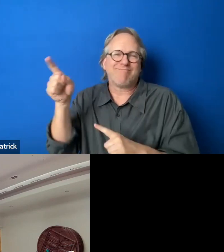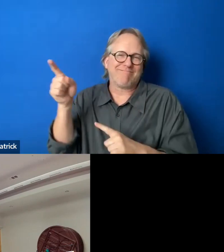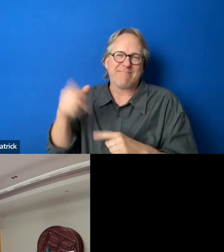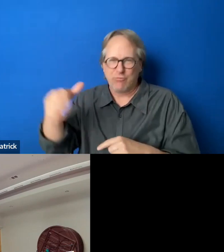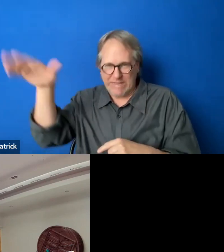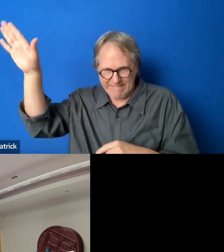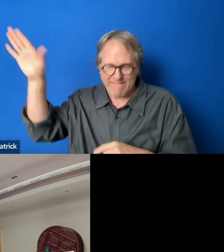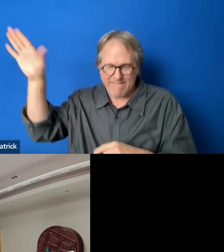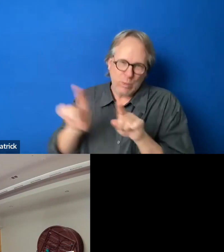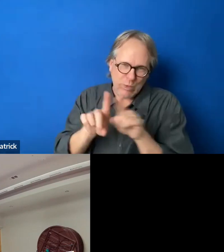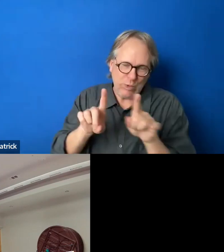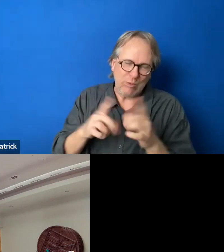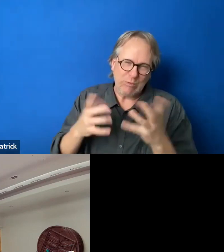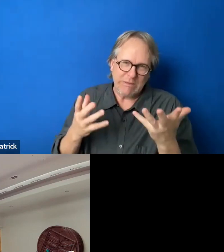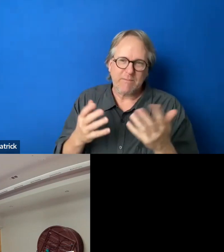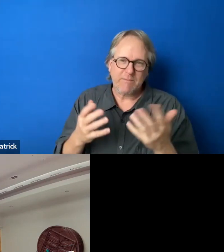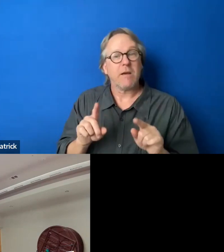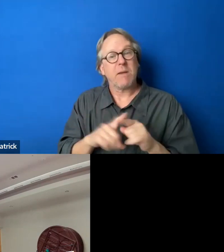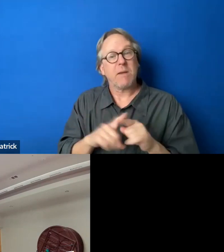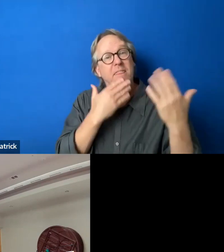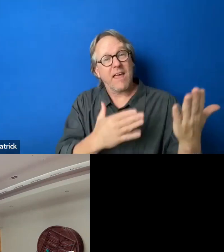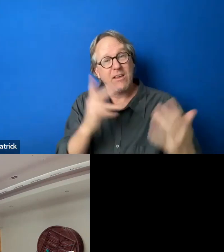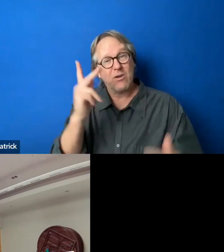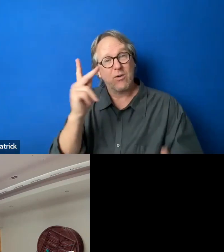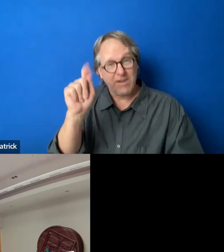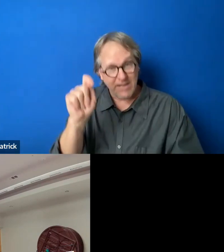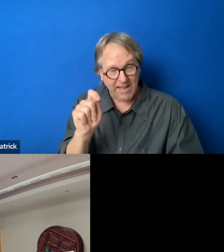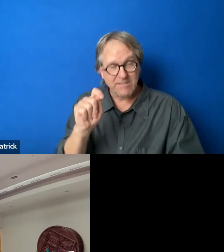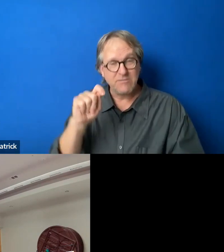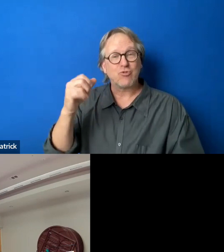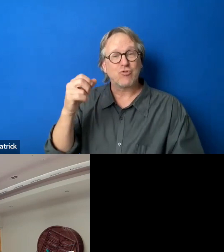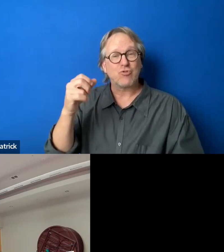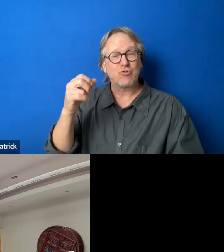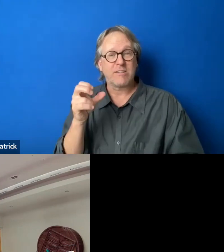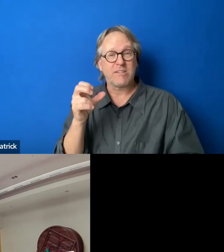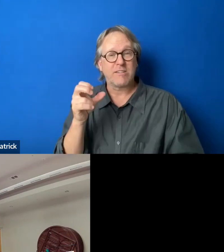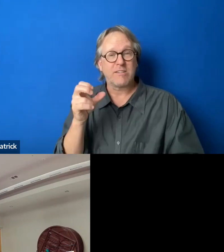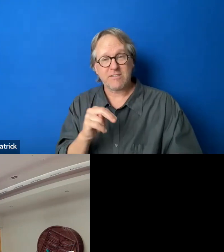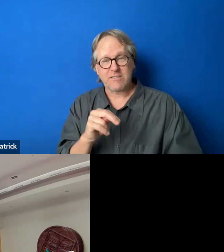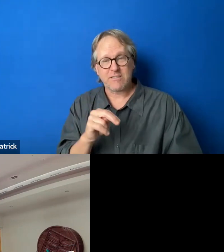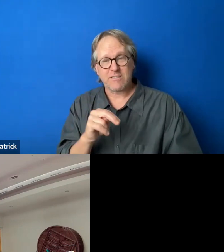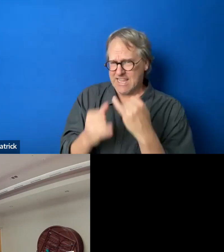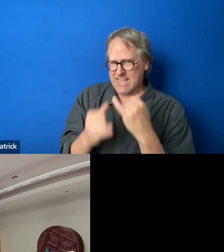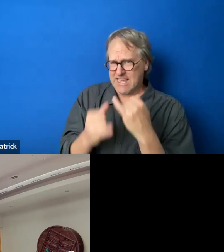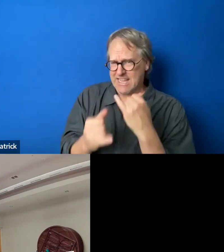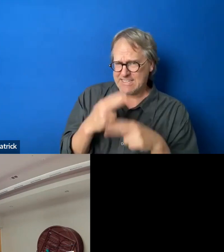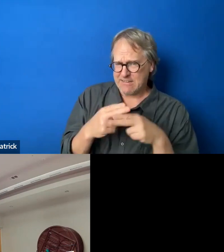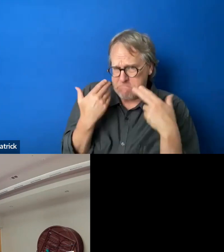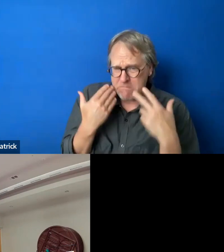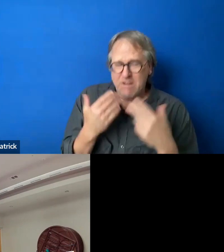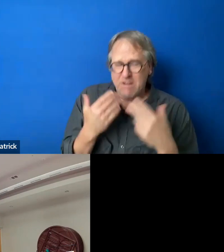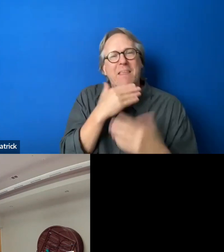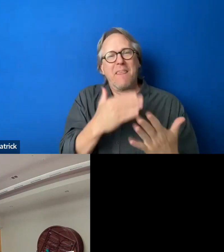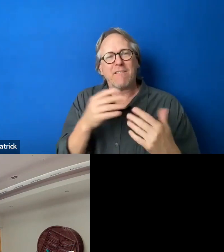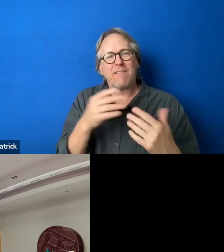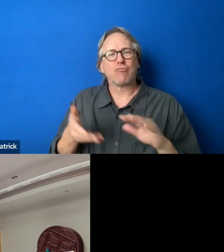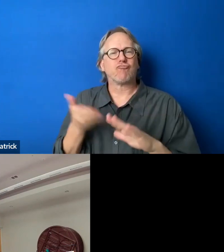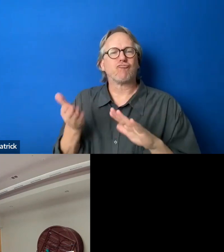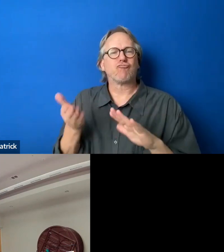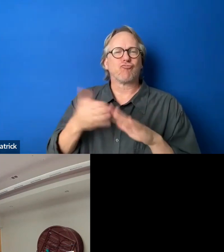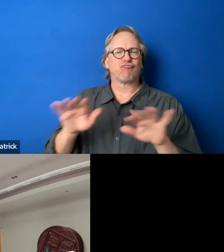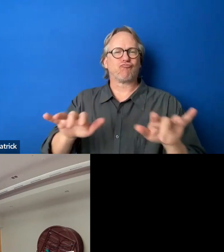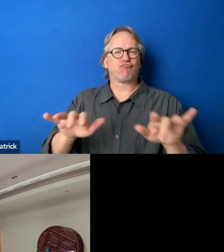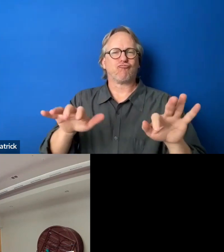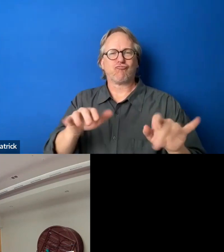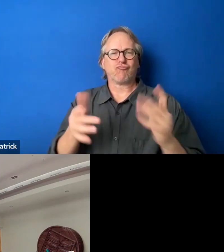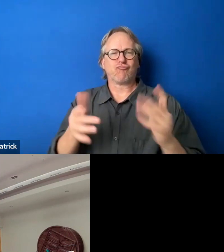leave. And thank you, Kat Johnson, if I'm getting your last name correct. Thank you so much for running the webinar in the background and for